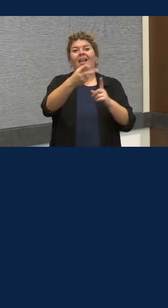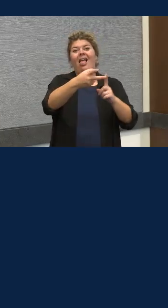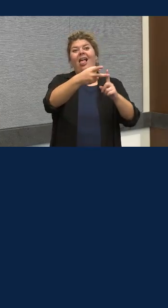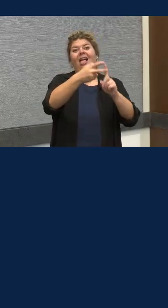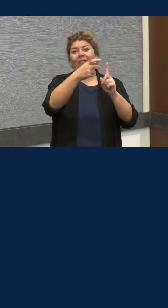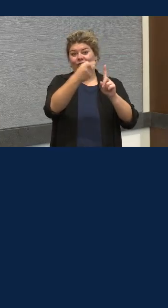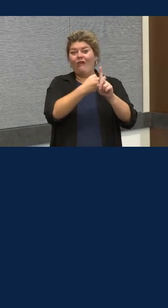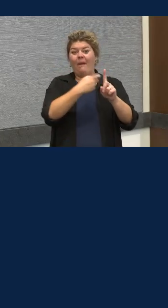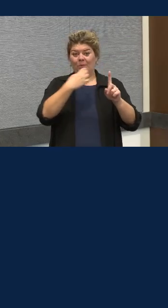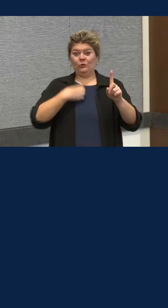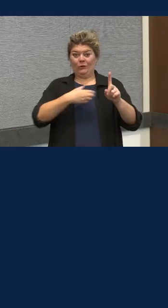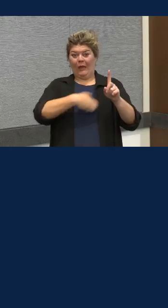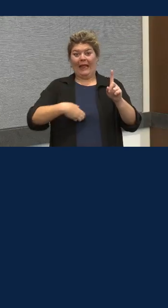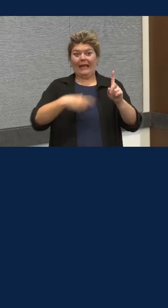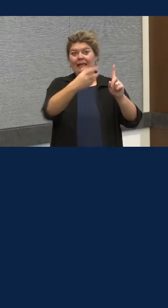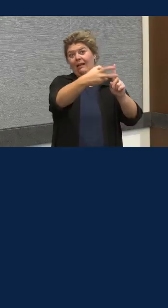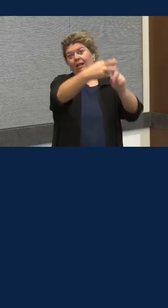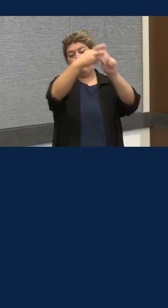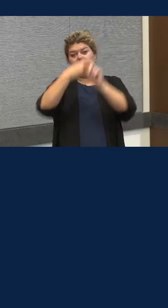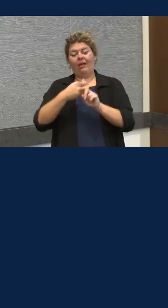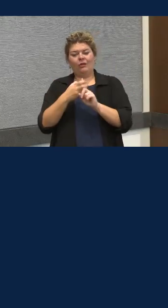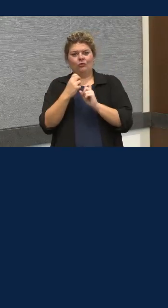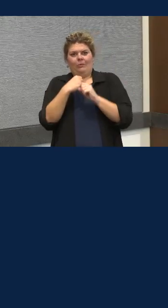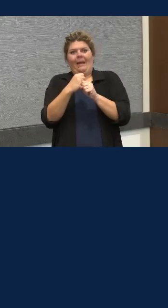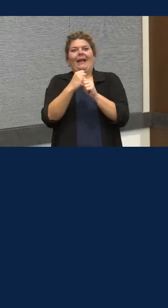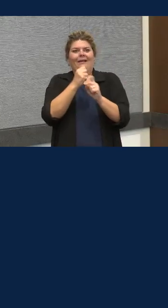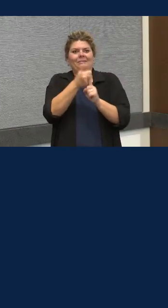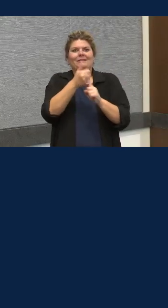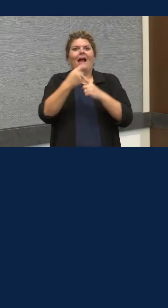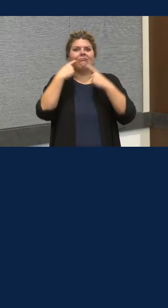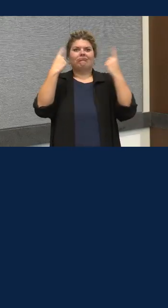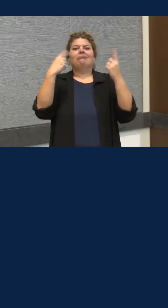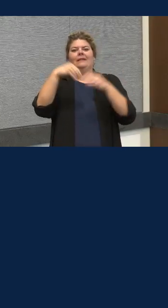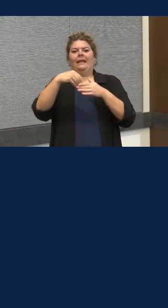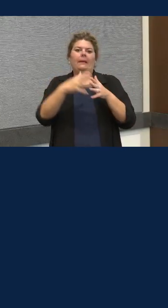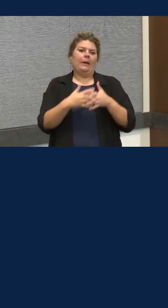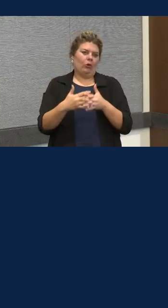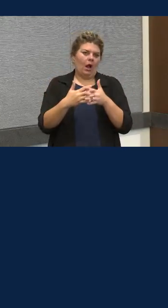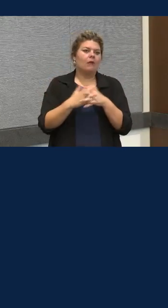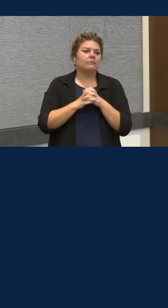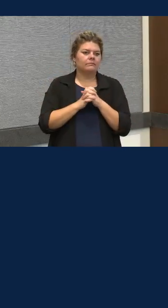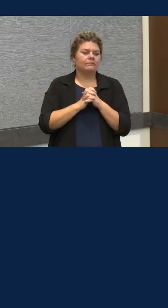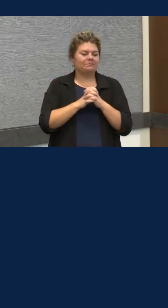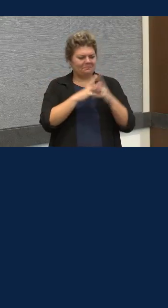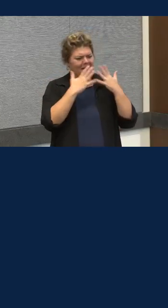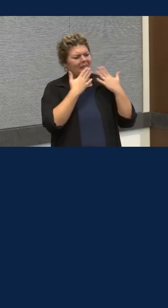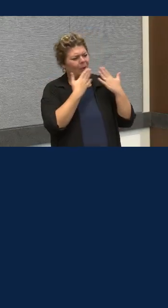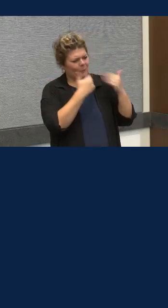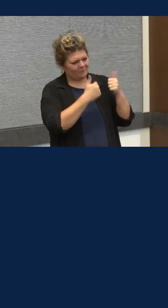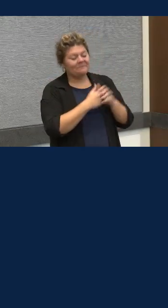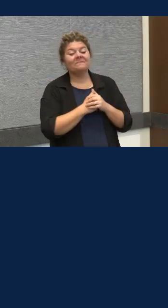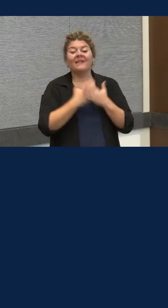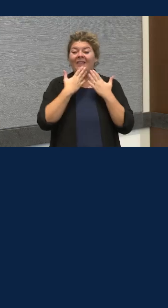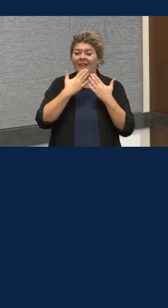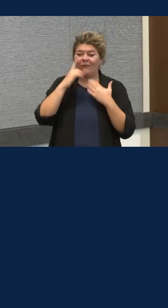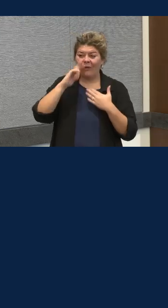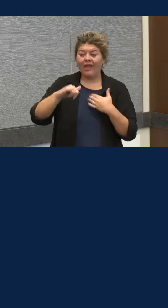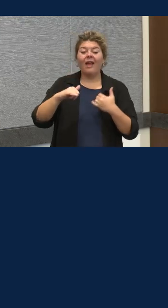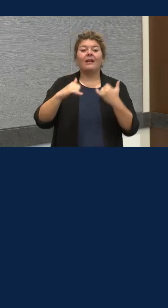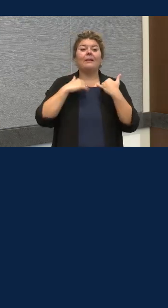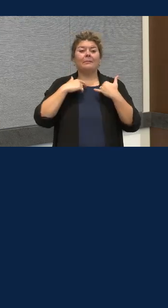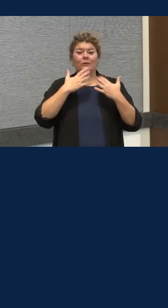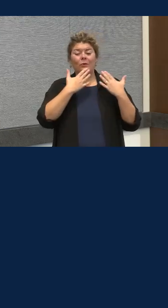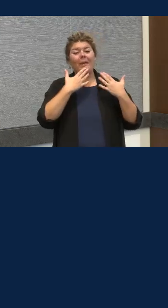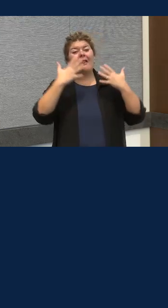to remaking himself in America. So, yeah. Thank you for that. Please join me